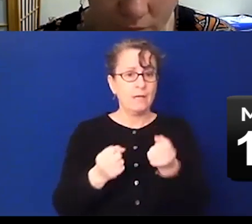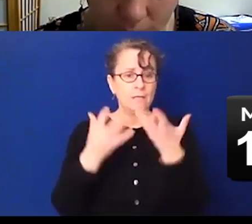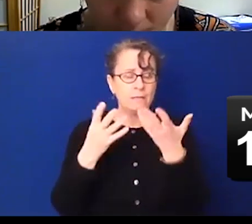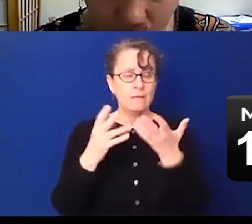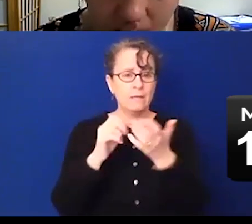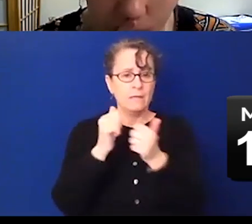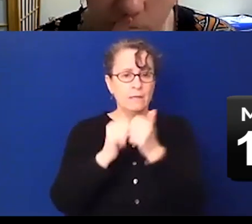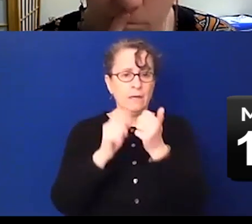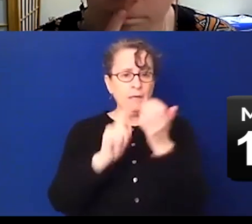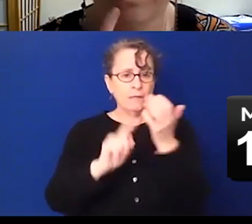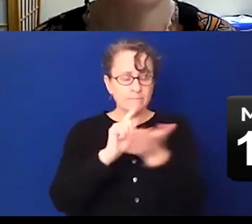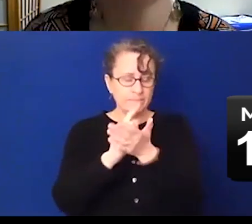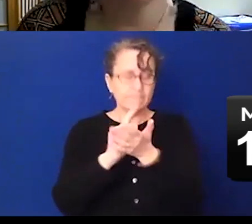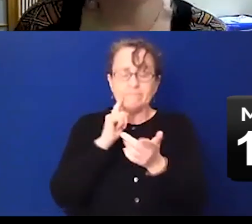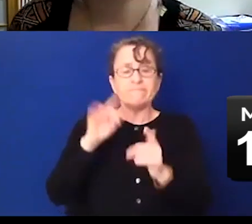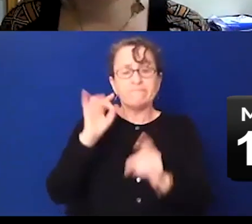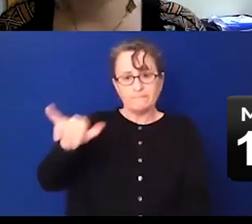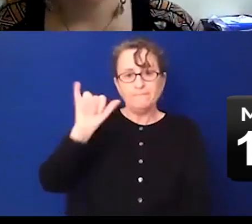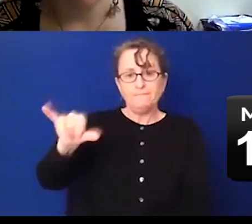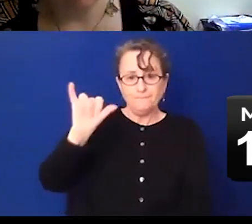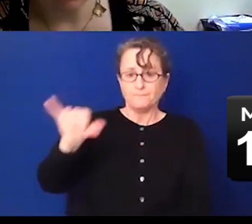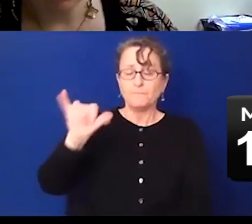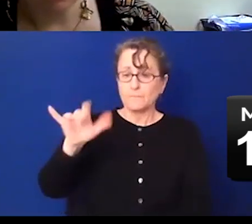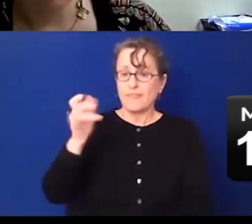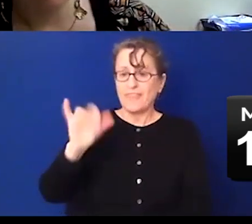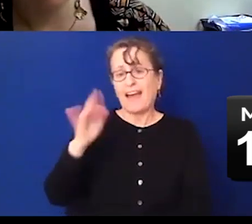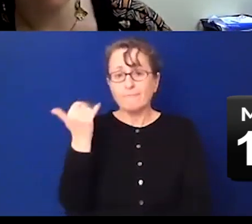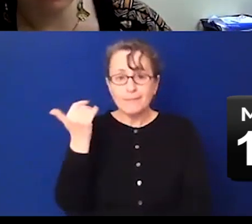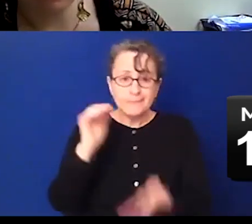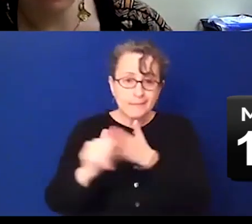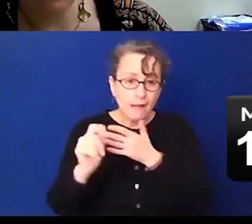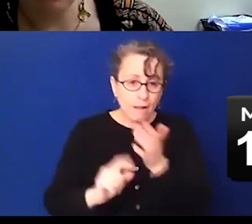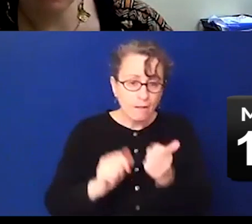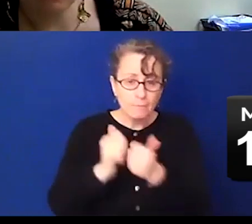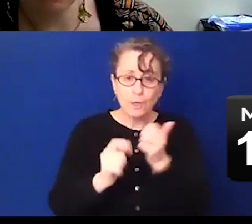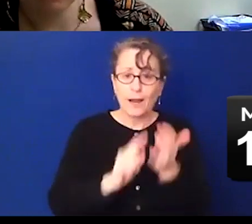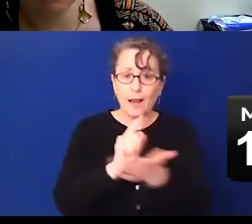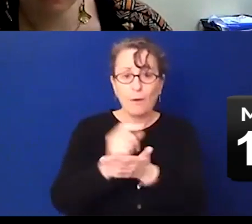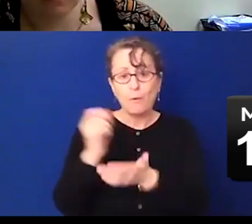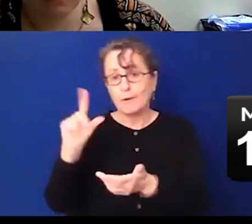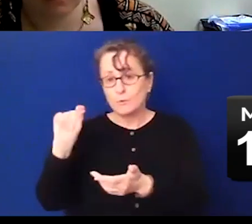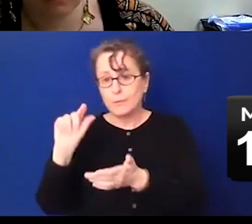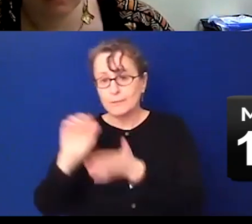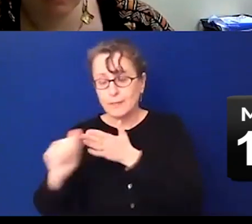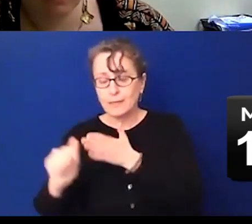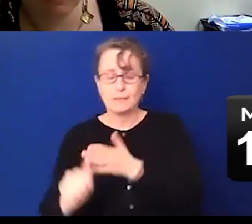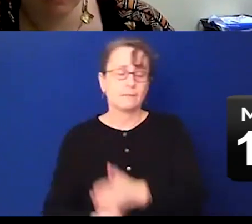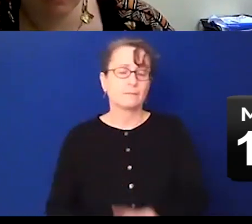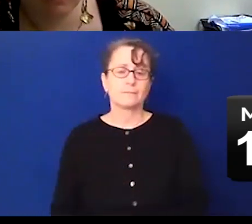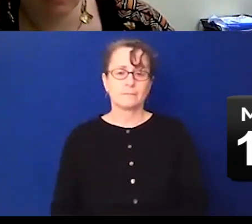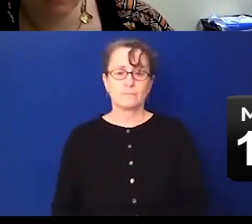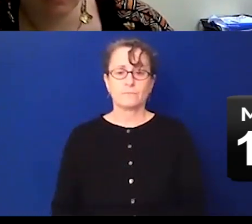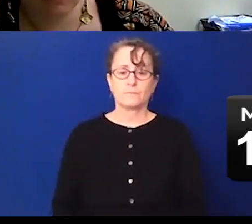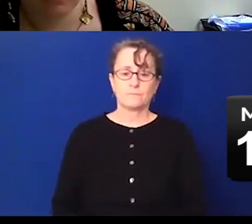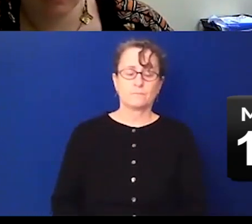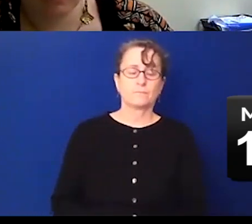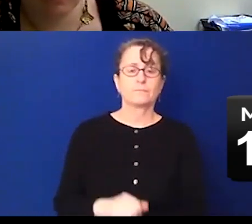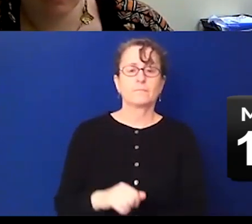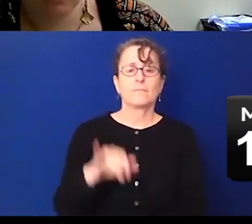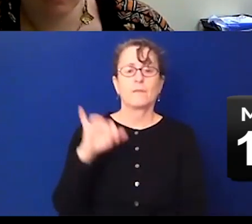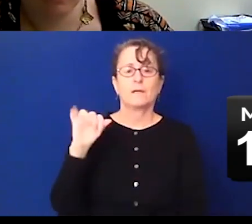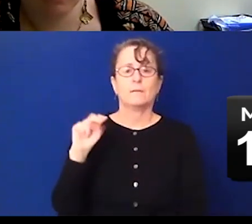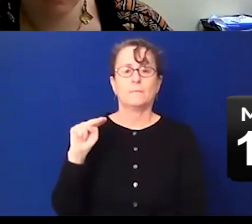Well, I guess that's what I meant. A rate cap. Yeah. Yes, okay. That's what I meant. Daniel, did you have your hand up? Yeah, I